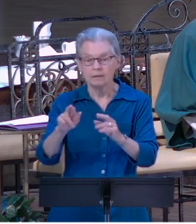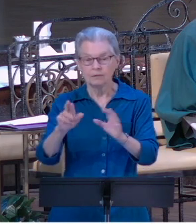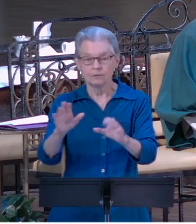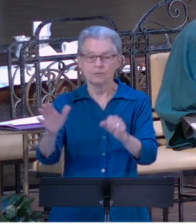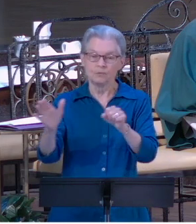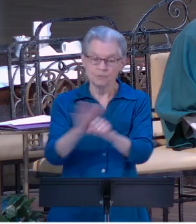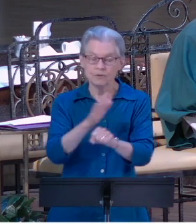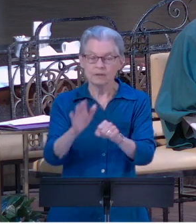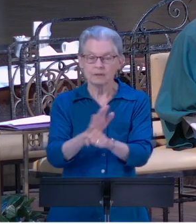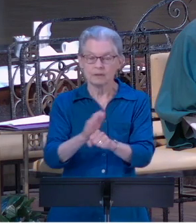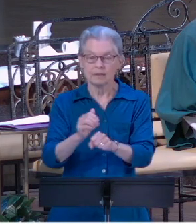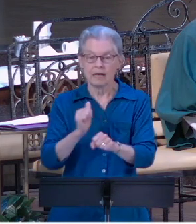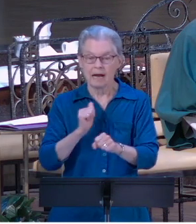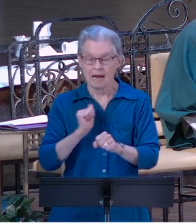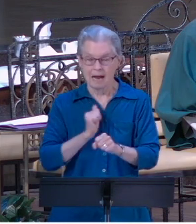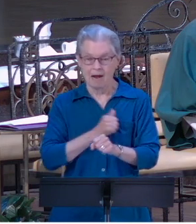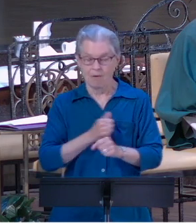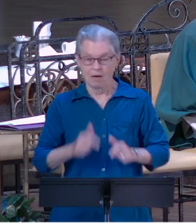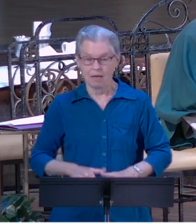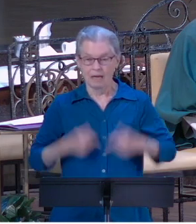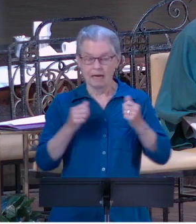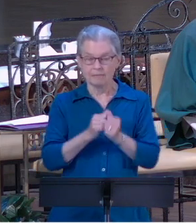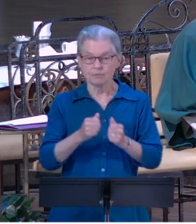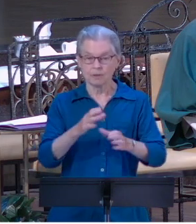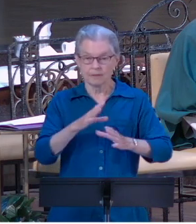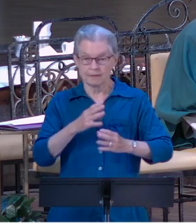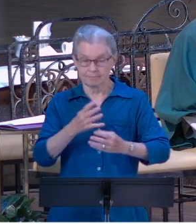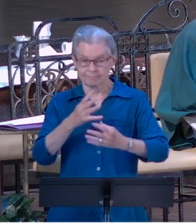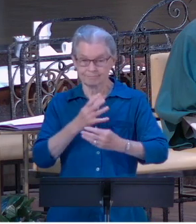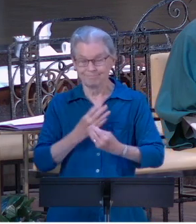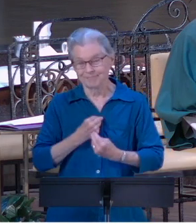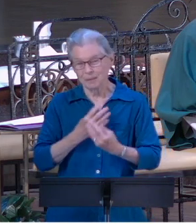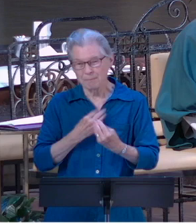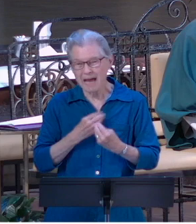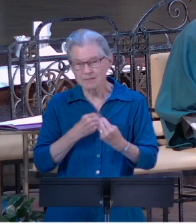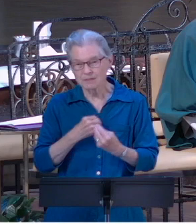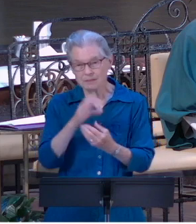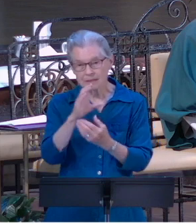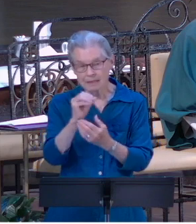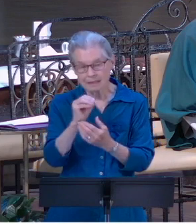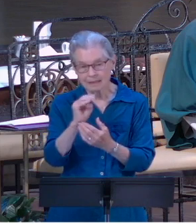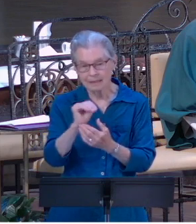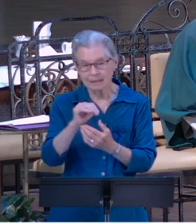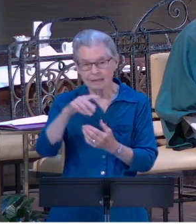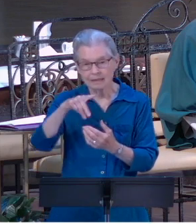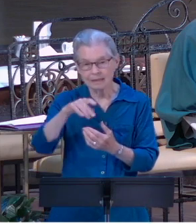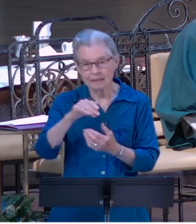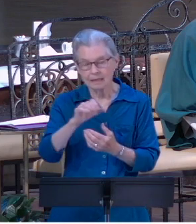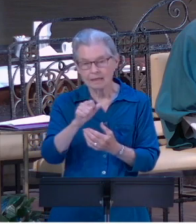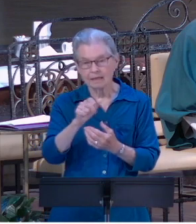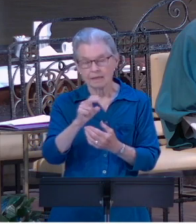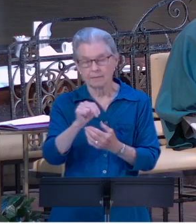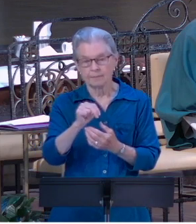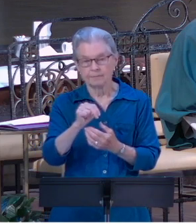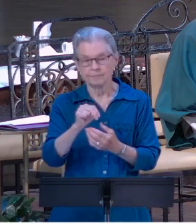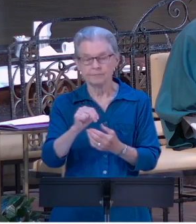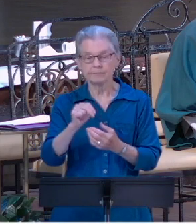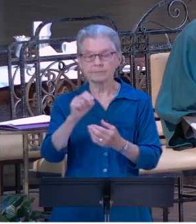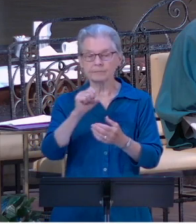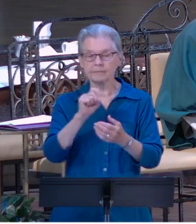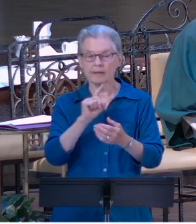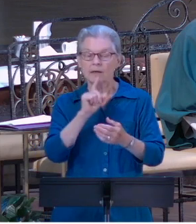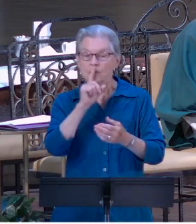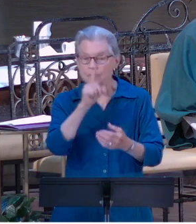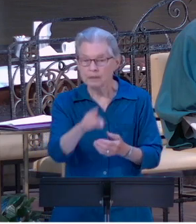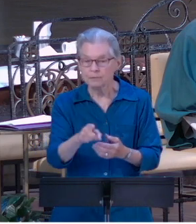and peace. St. Ignatius was initially slow to learn the true cost of discovering